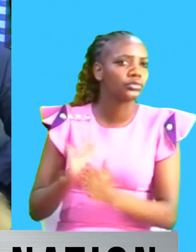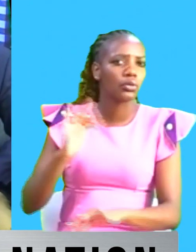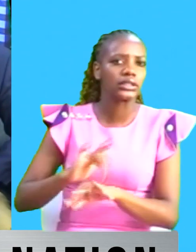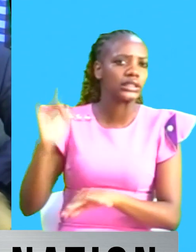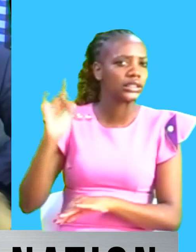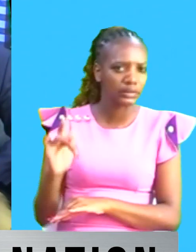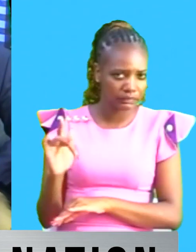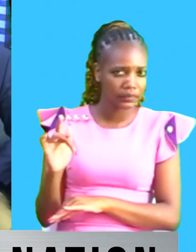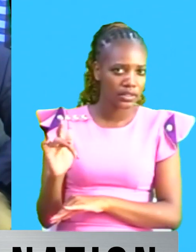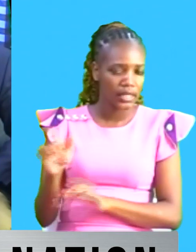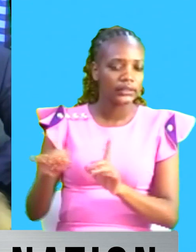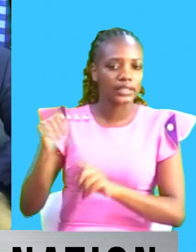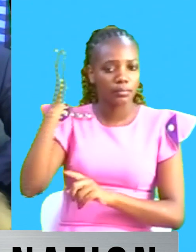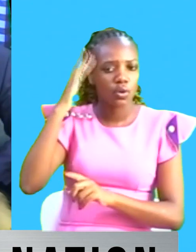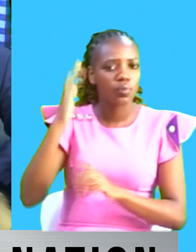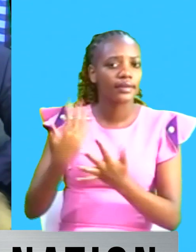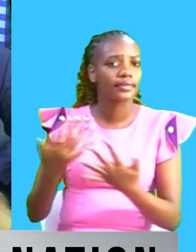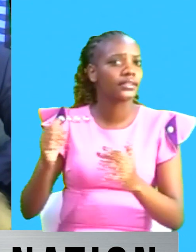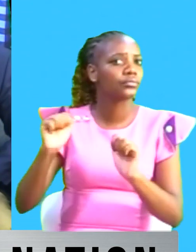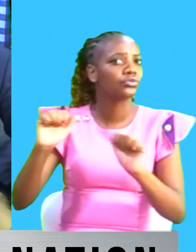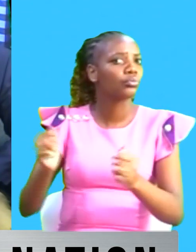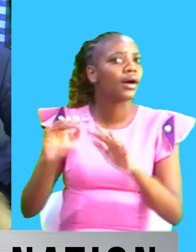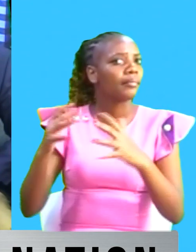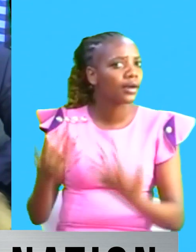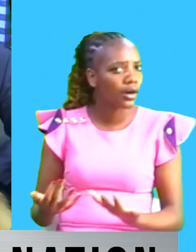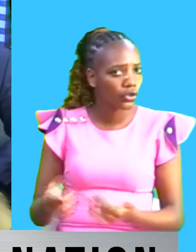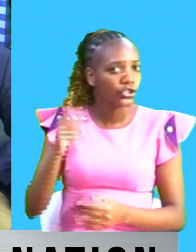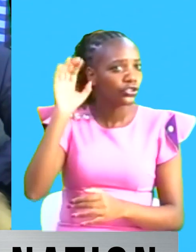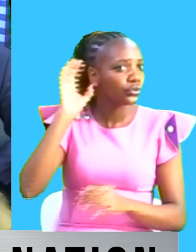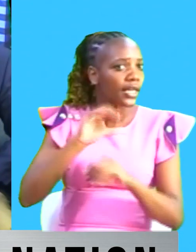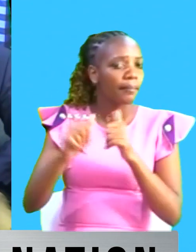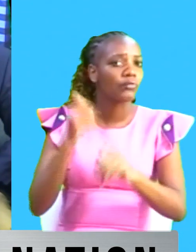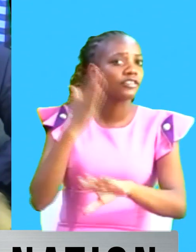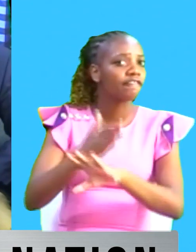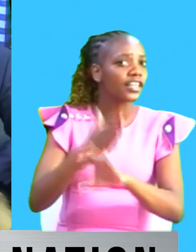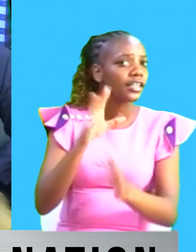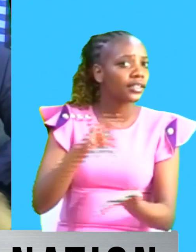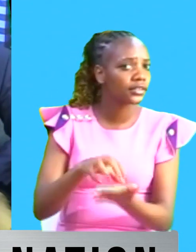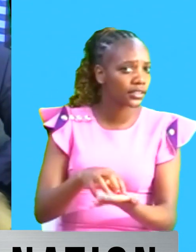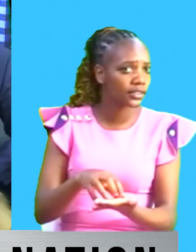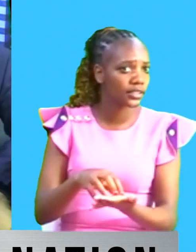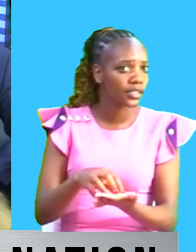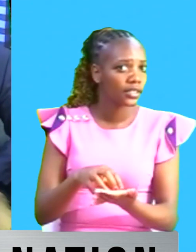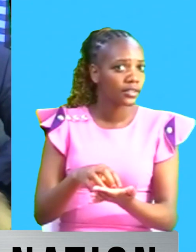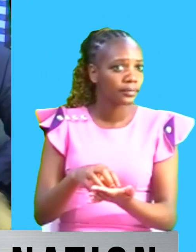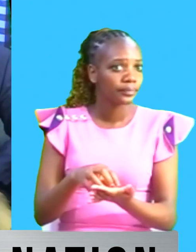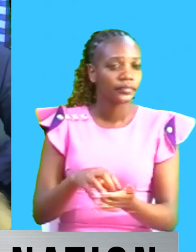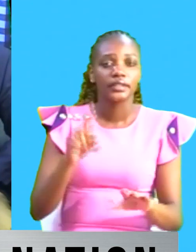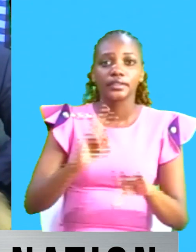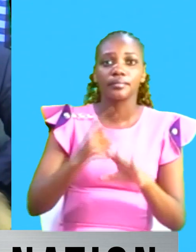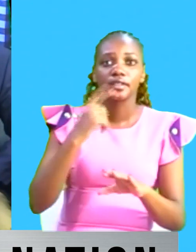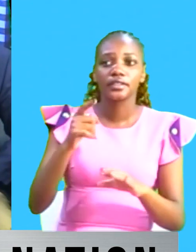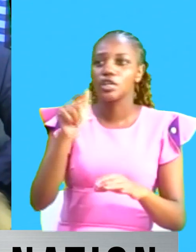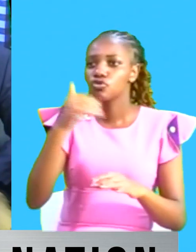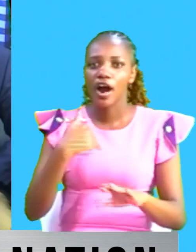And knowing the way things can go, you've heard of Ponoko cases where you're framed with Ponoko pistol.